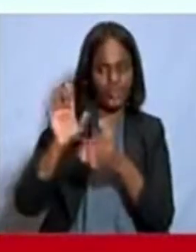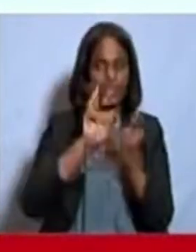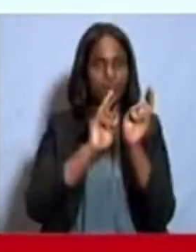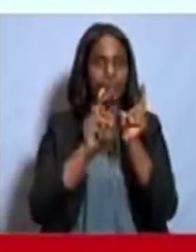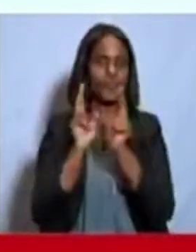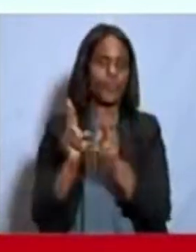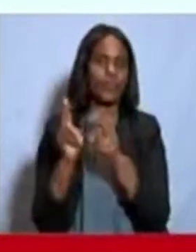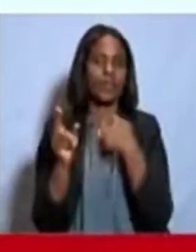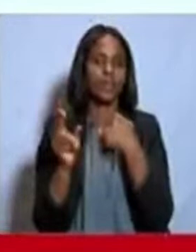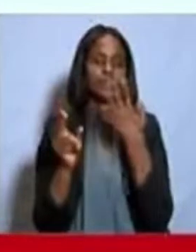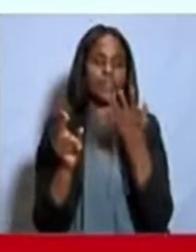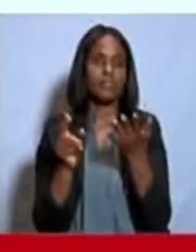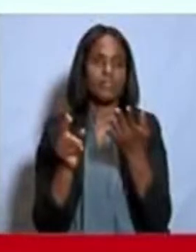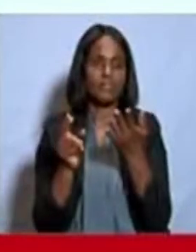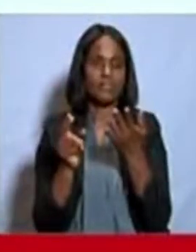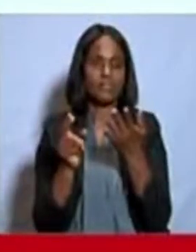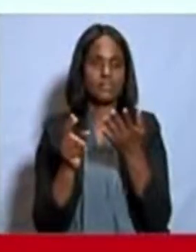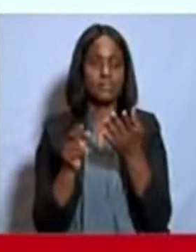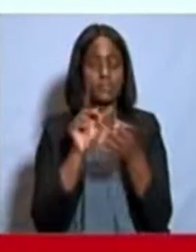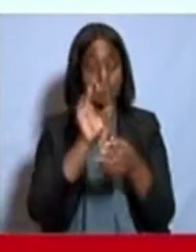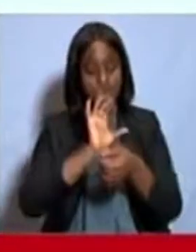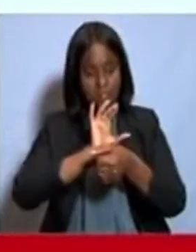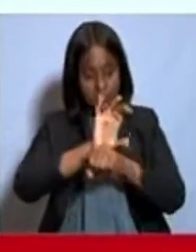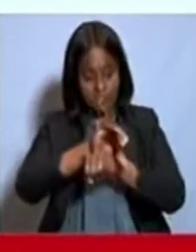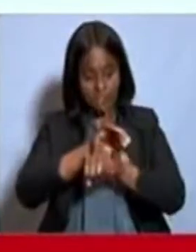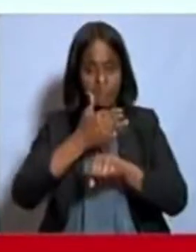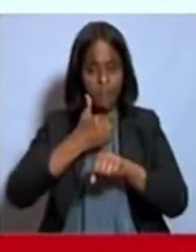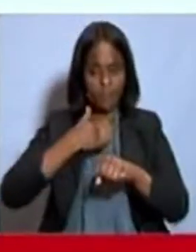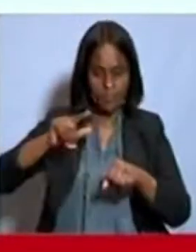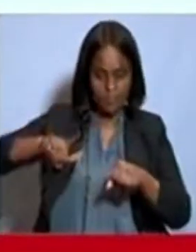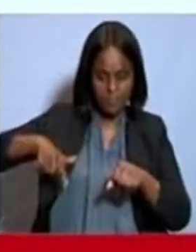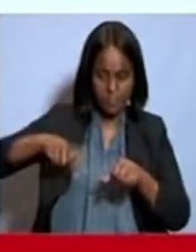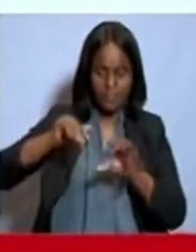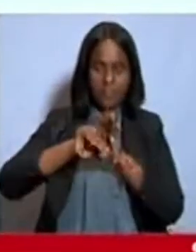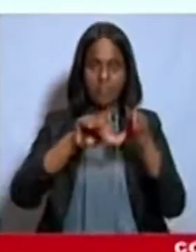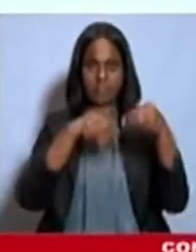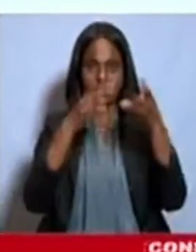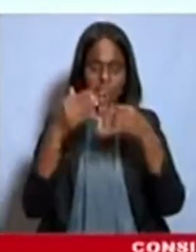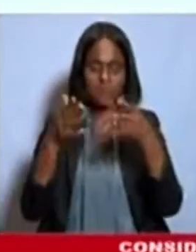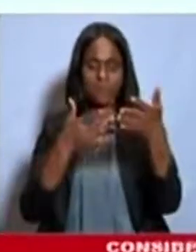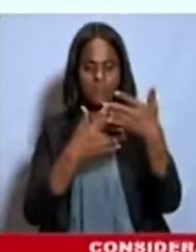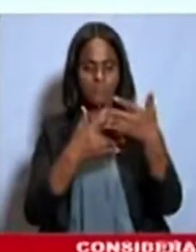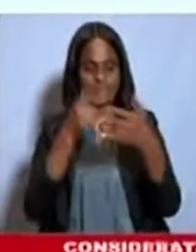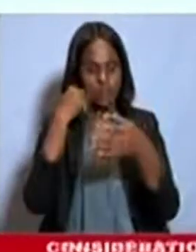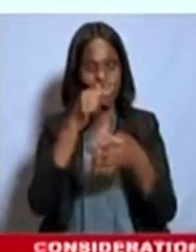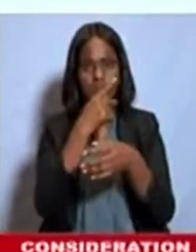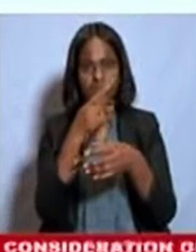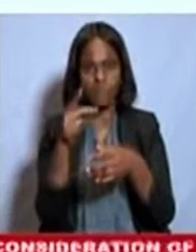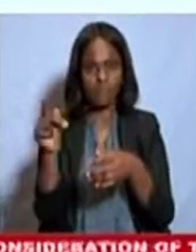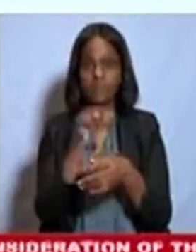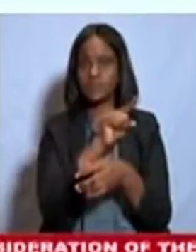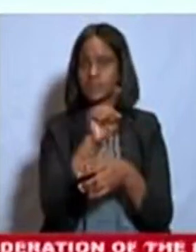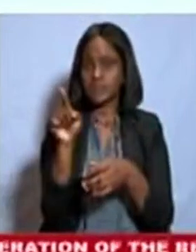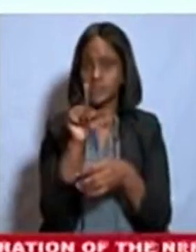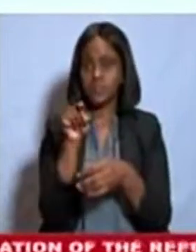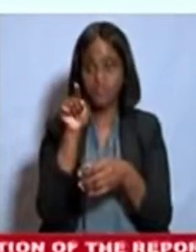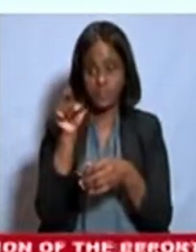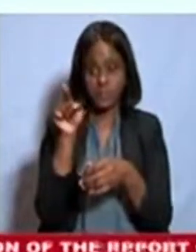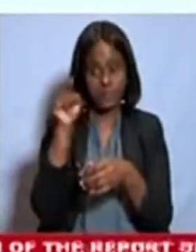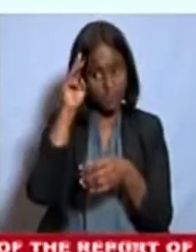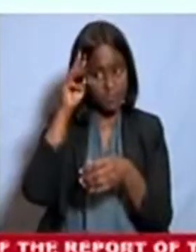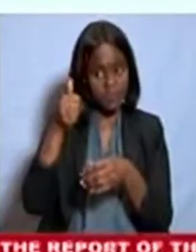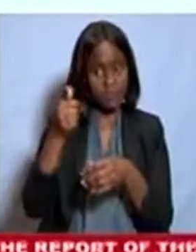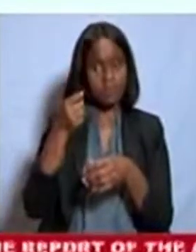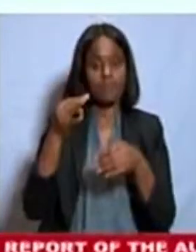response. Cause, there's been a delay in issuing title deeds for the properties in question by the Ministry